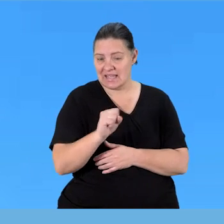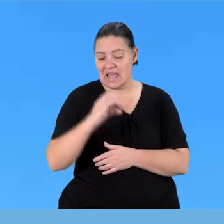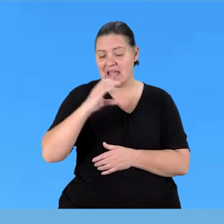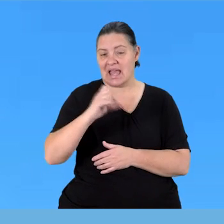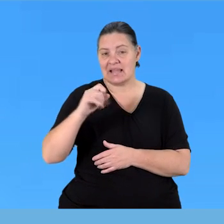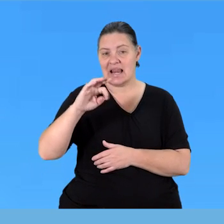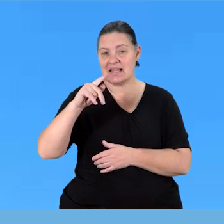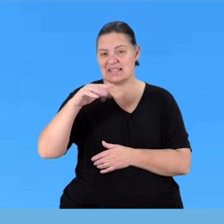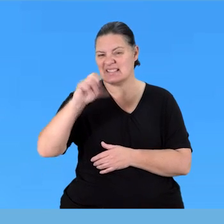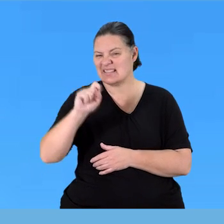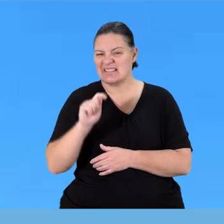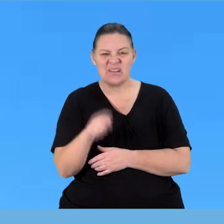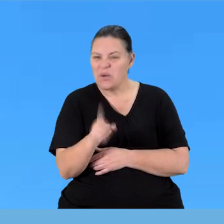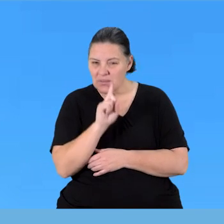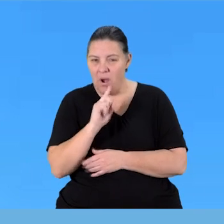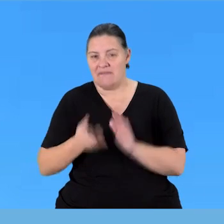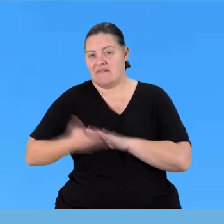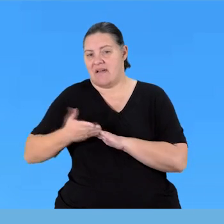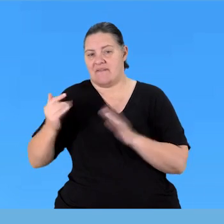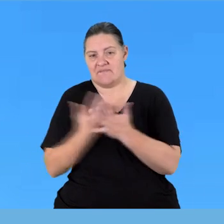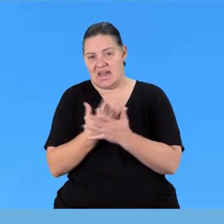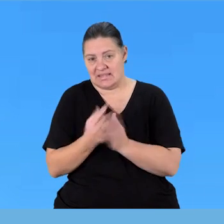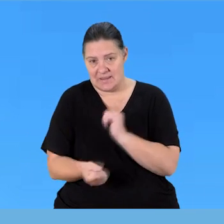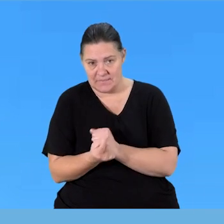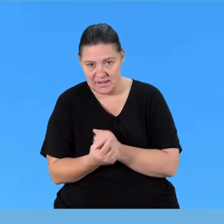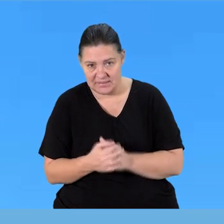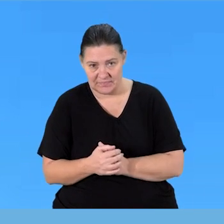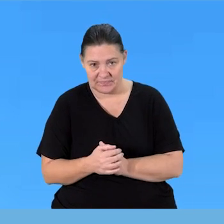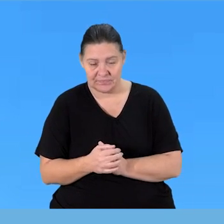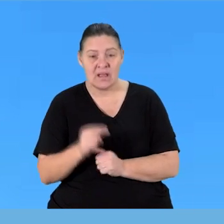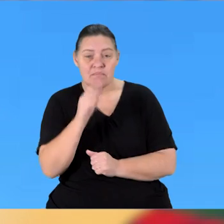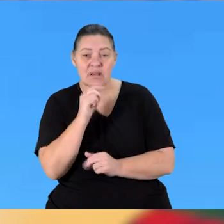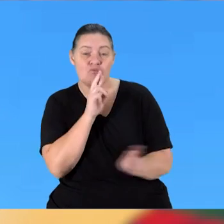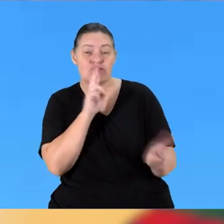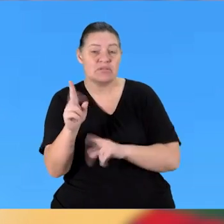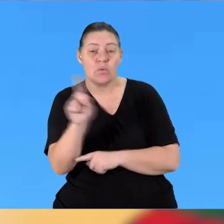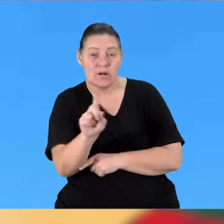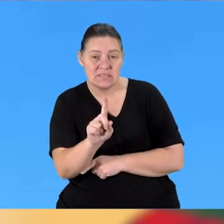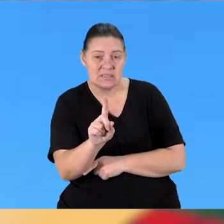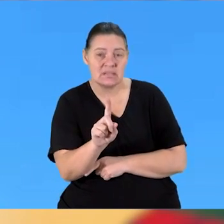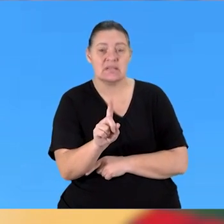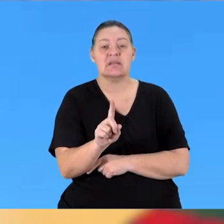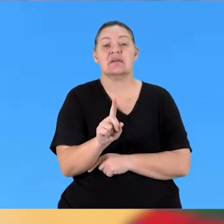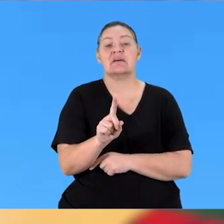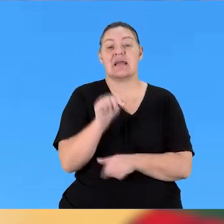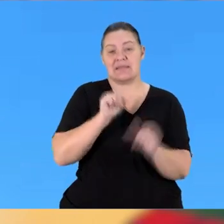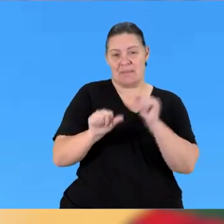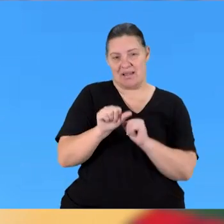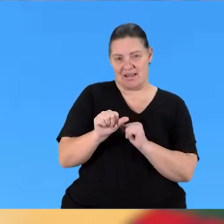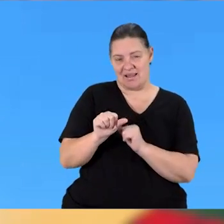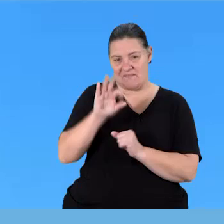catalyst, substance that speeds up the chemical reaction. So that particular reaction can be represented using chemical